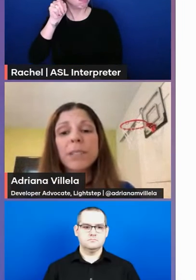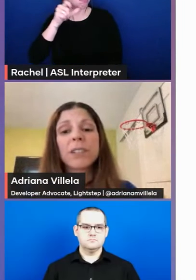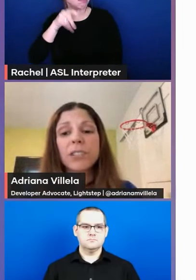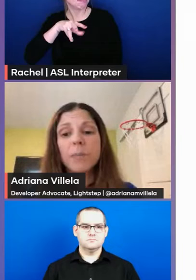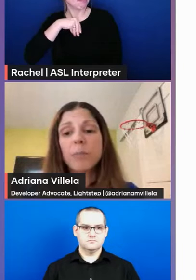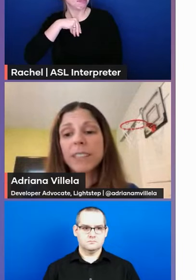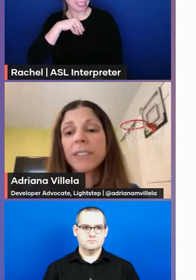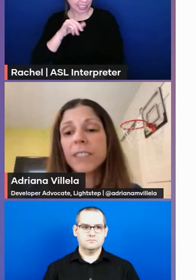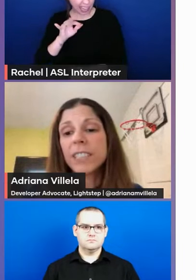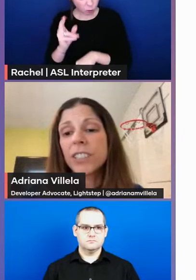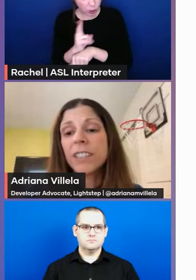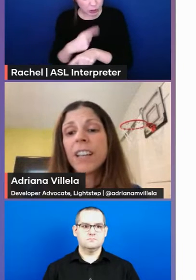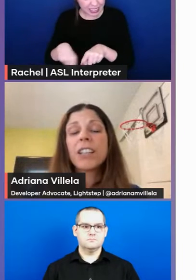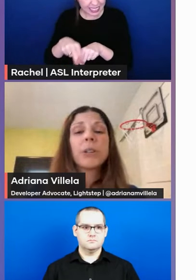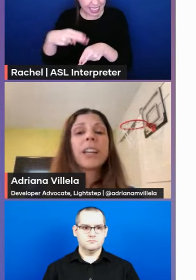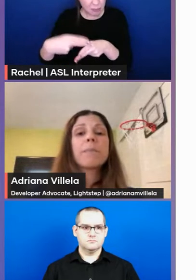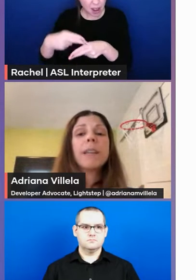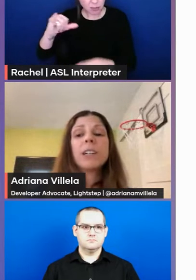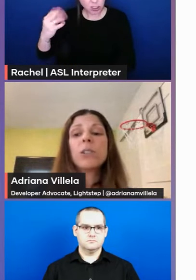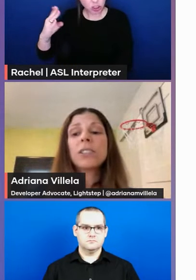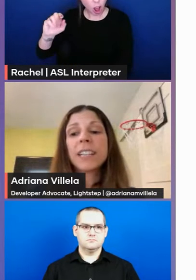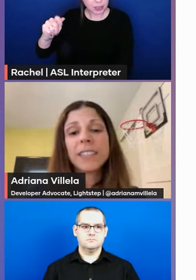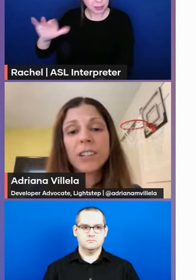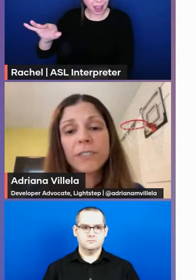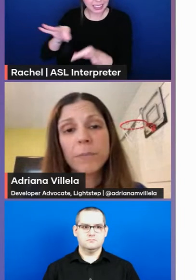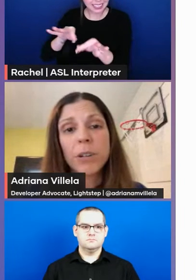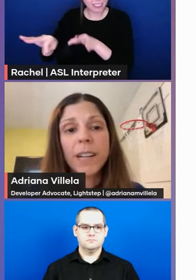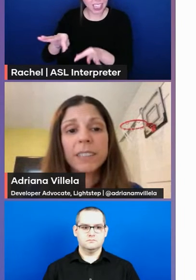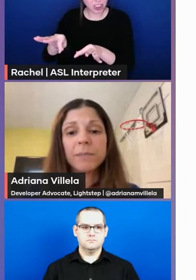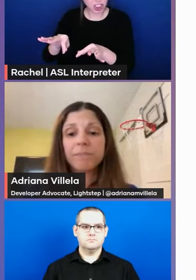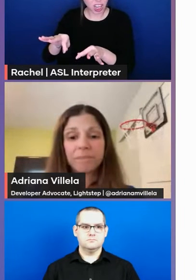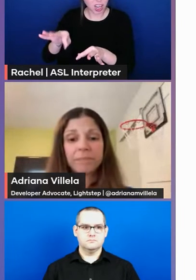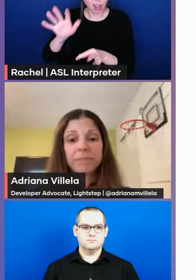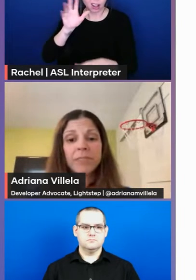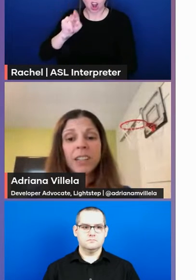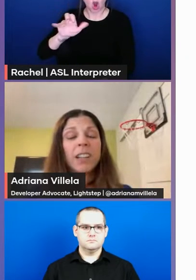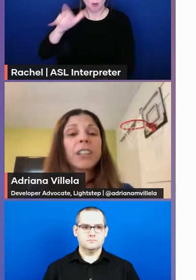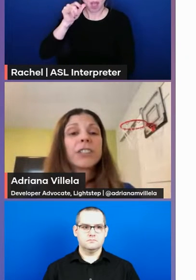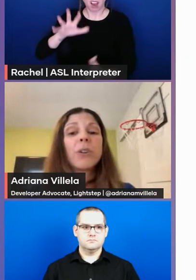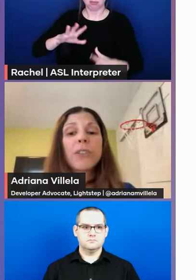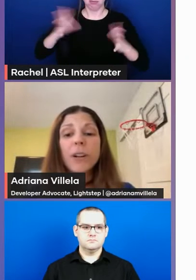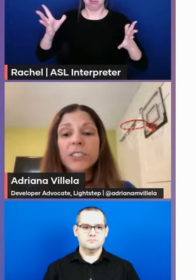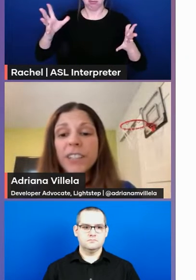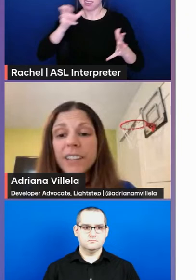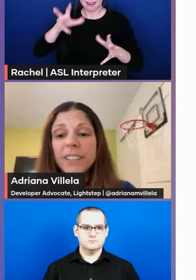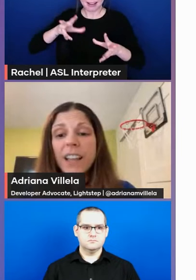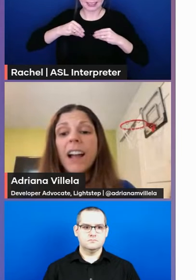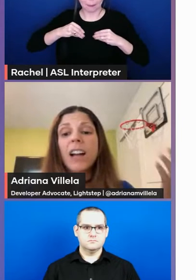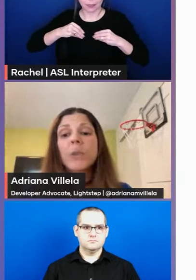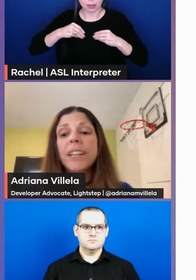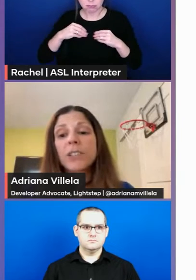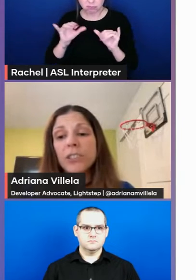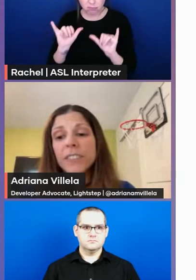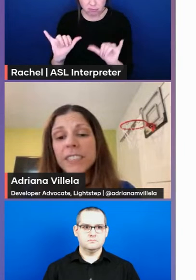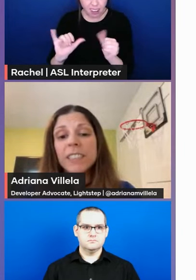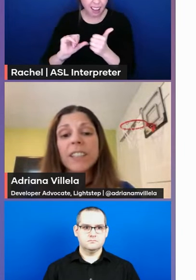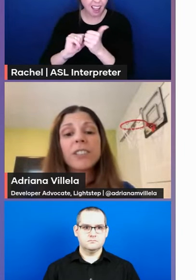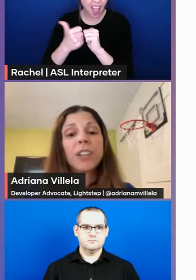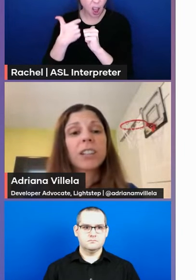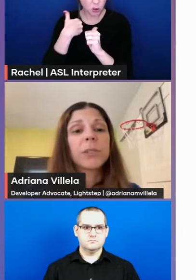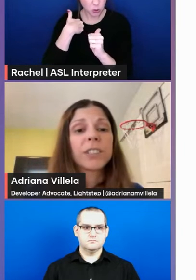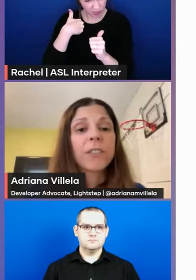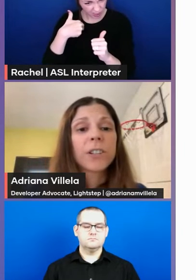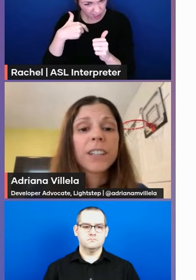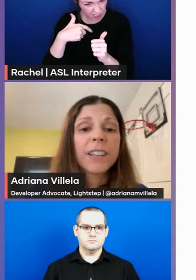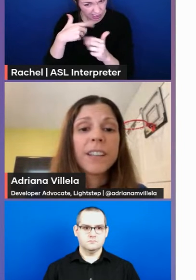same names in our job spec definition, you'll get a big old nasty error from Nomad. So the question is, how do we get our services